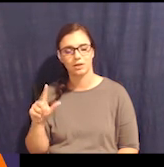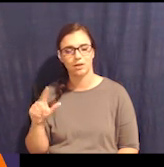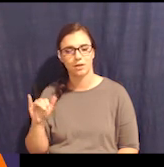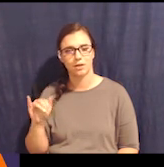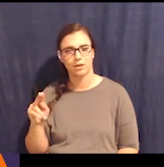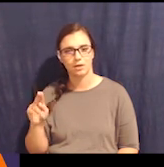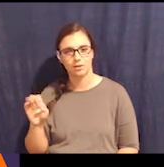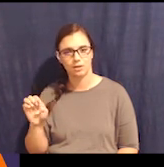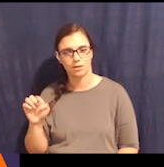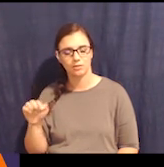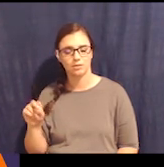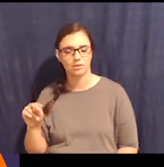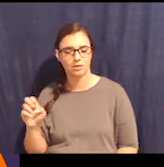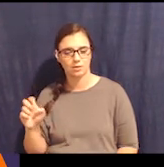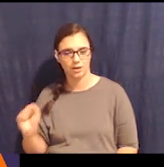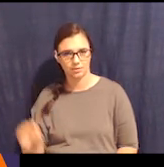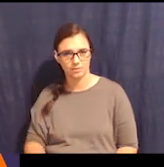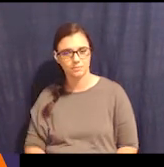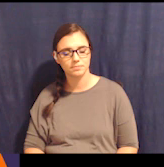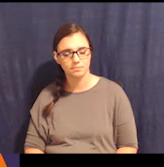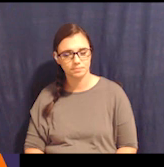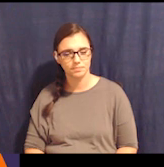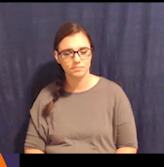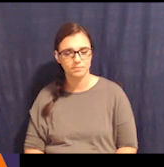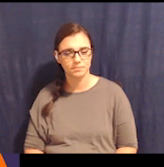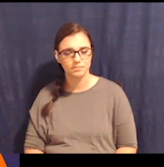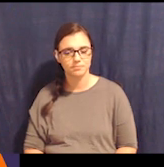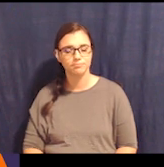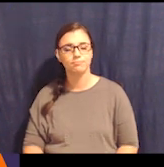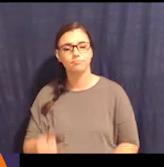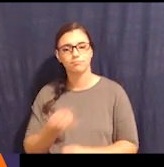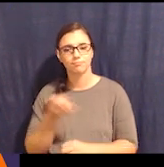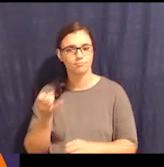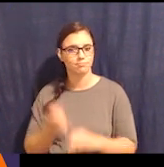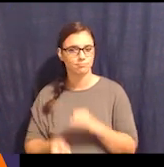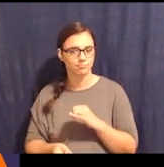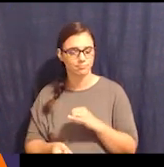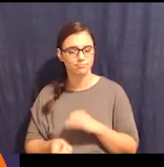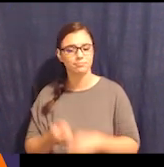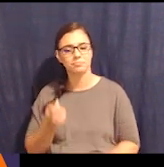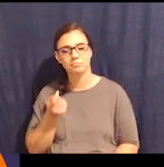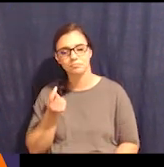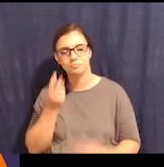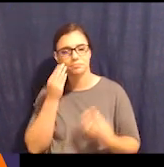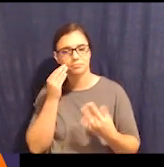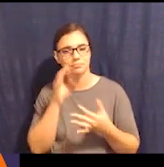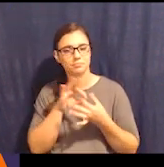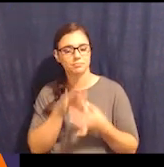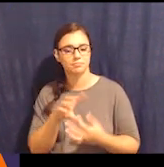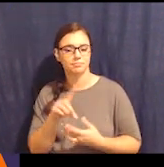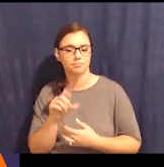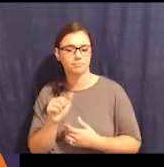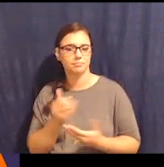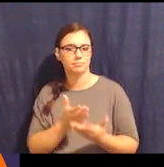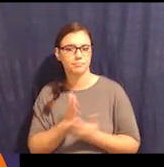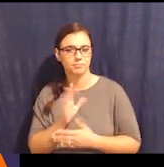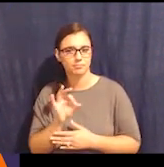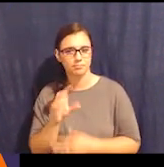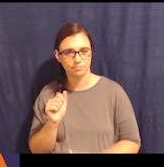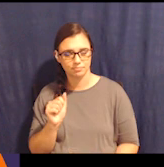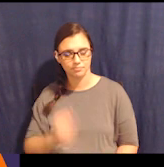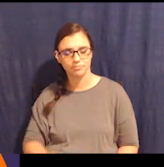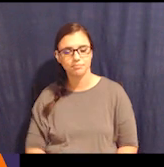And last but not least, a little information about Disability Rights Florida. Disability Rights Florida